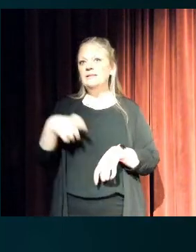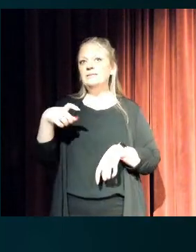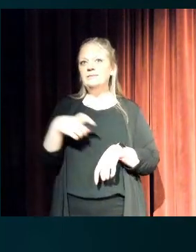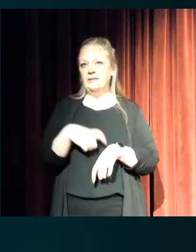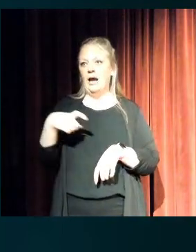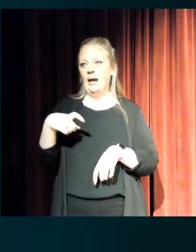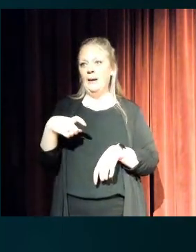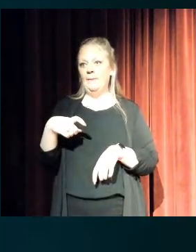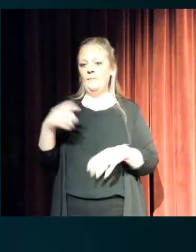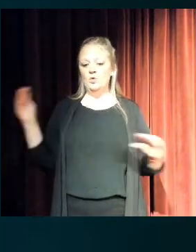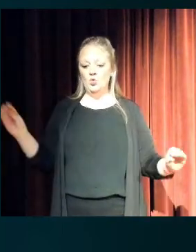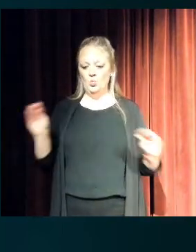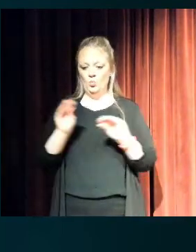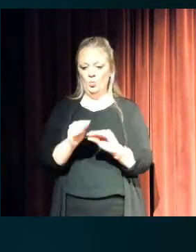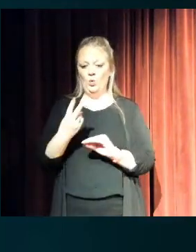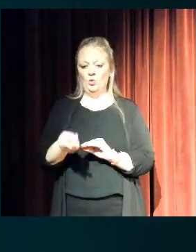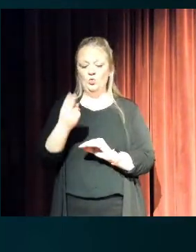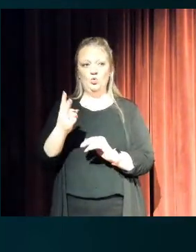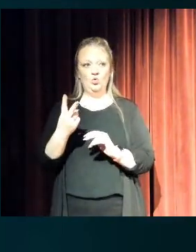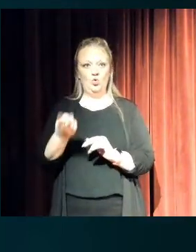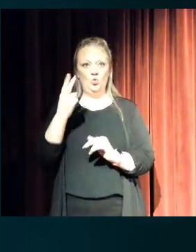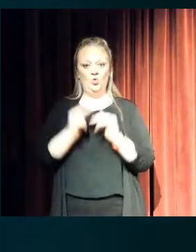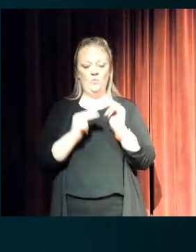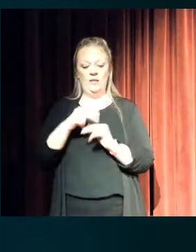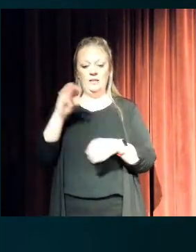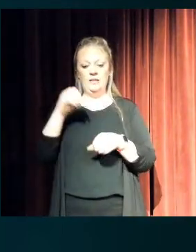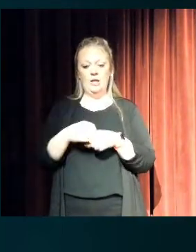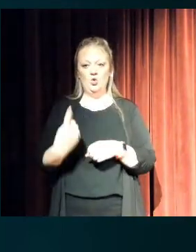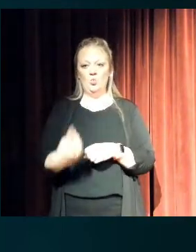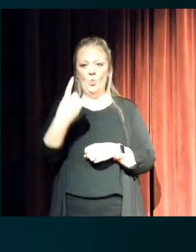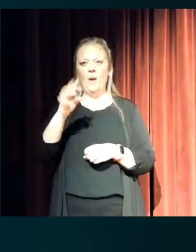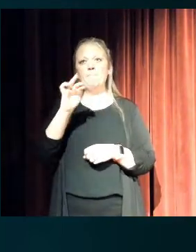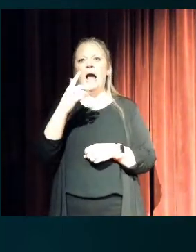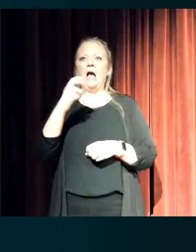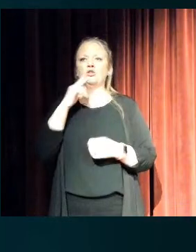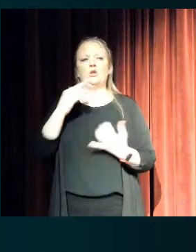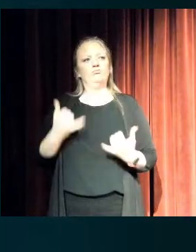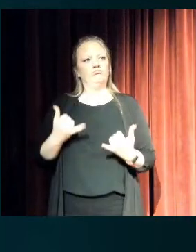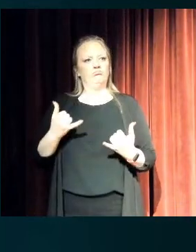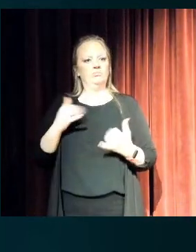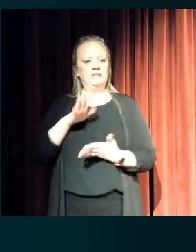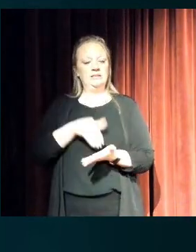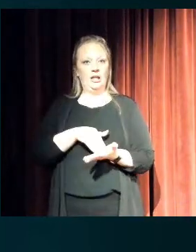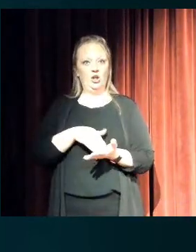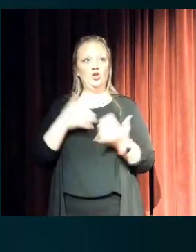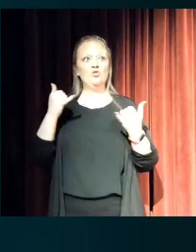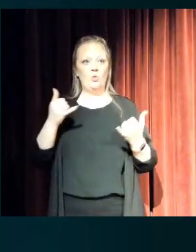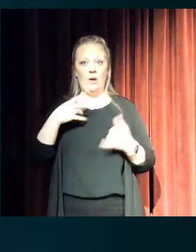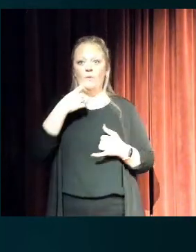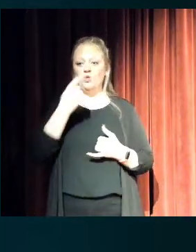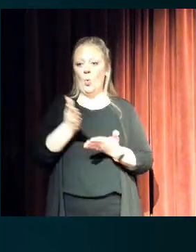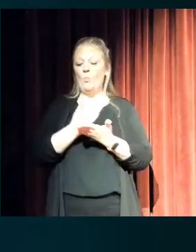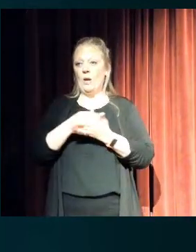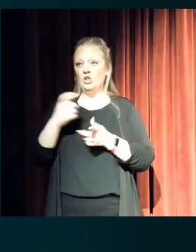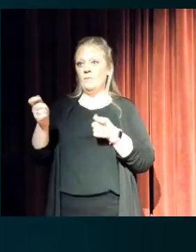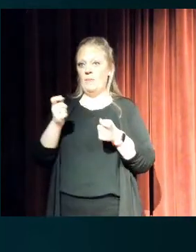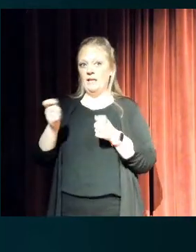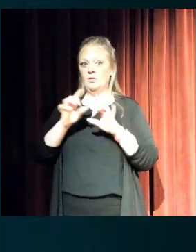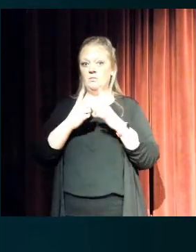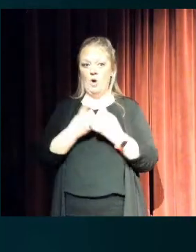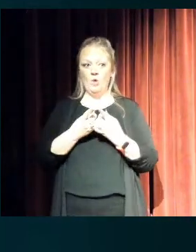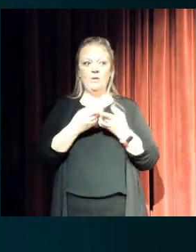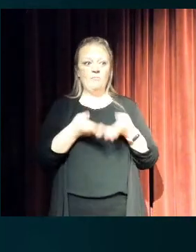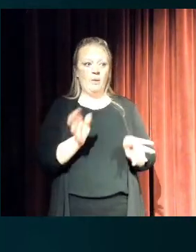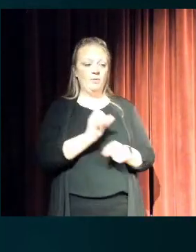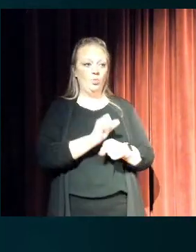is time to combine the two facilities into one modern center. To that end, I have directed the Division of Budget and Management in the Department of